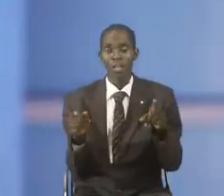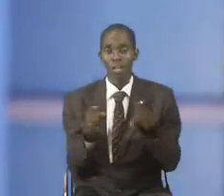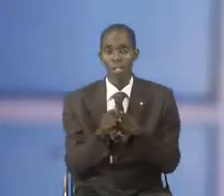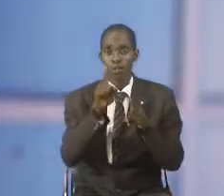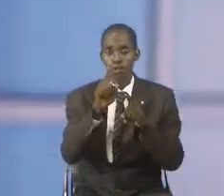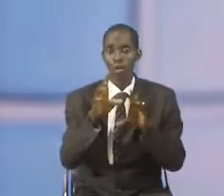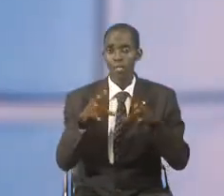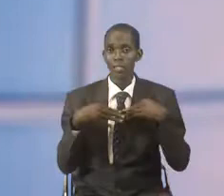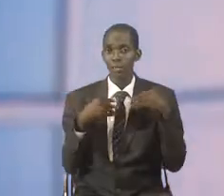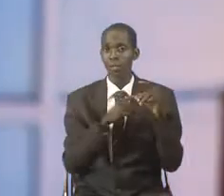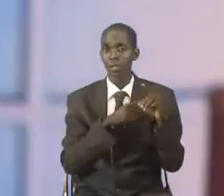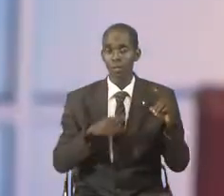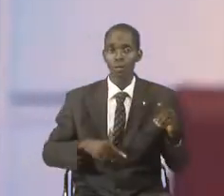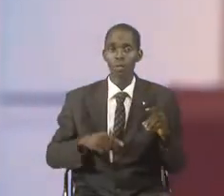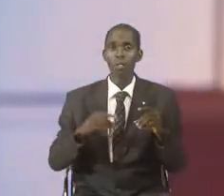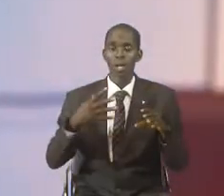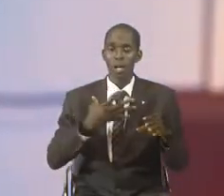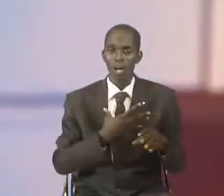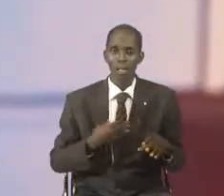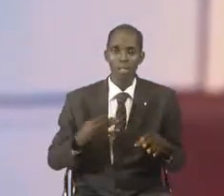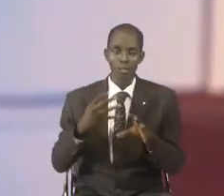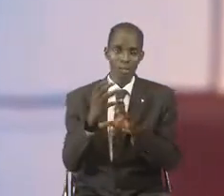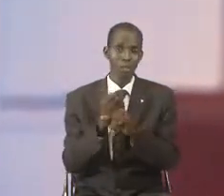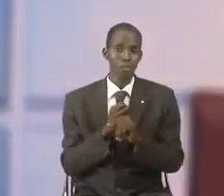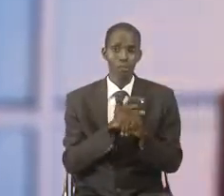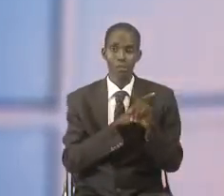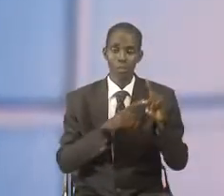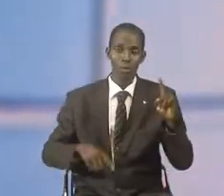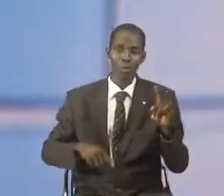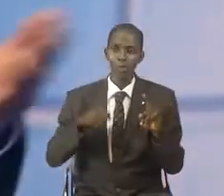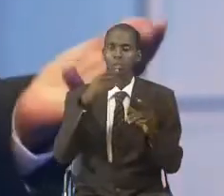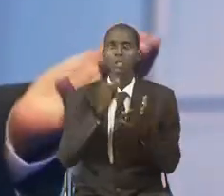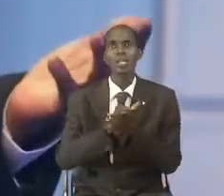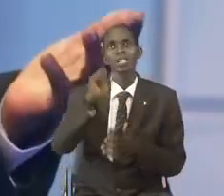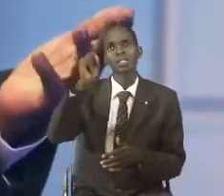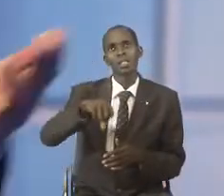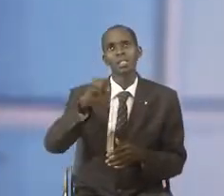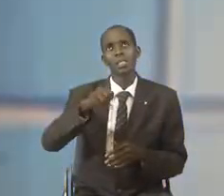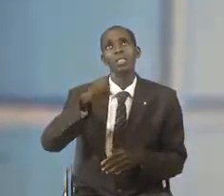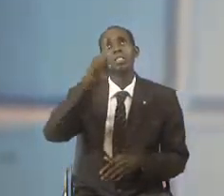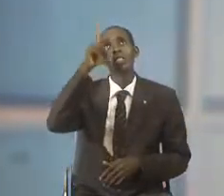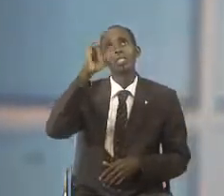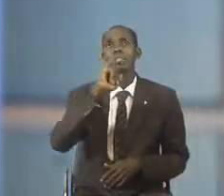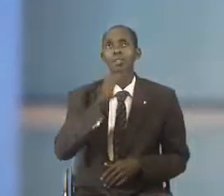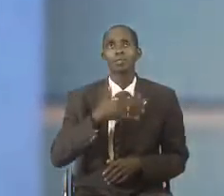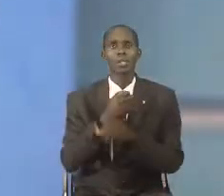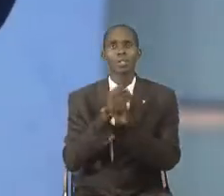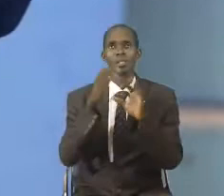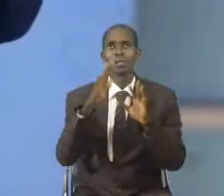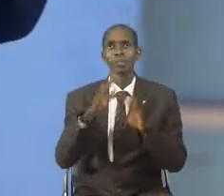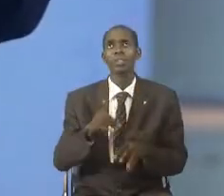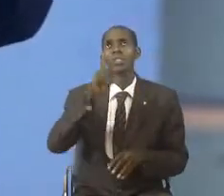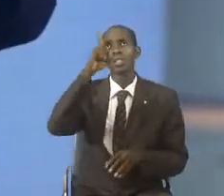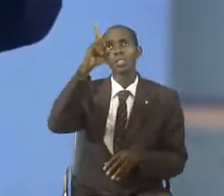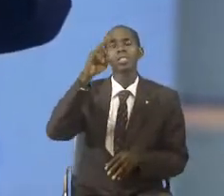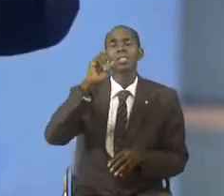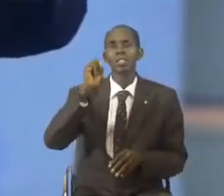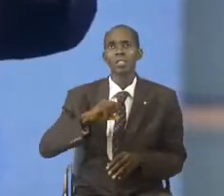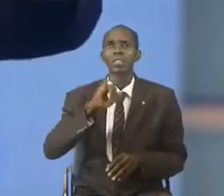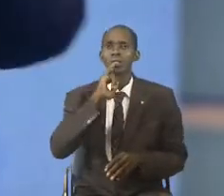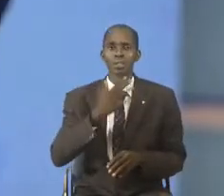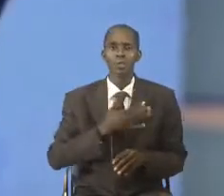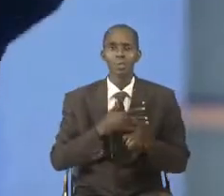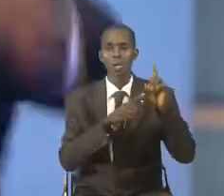When Satan falls, as you receive the Lord, as you accept the Lord, as you say, yes, it's